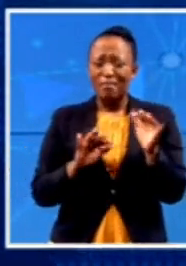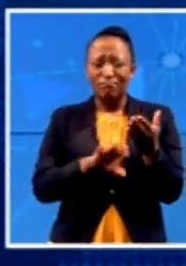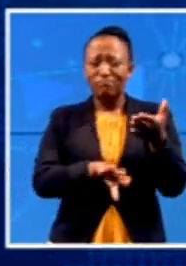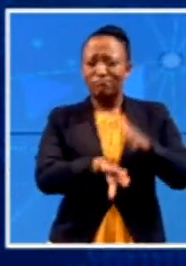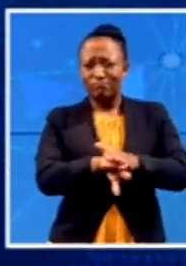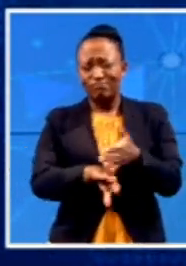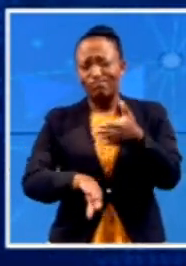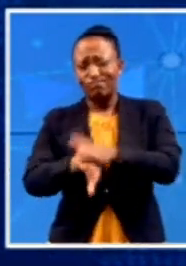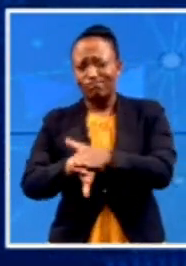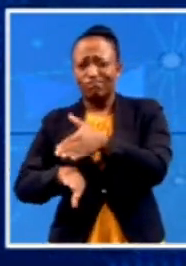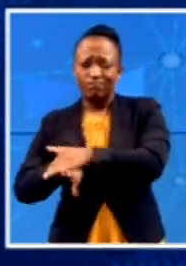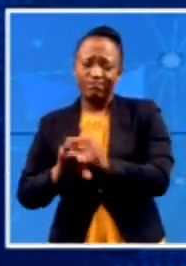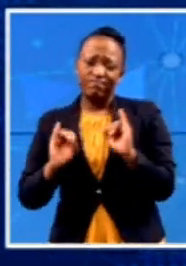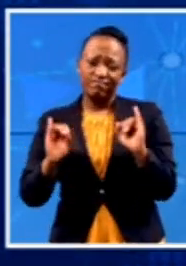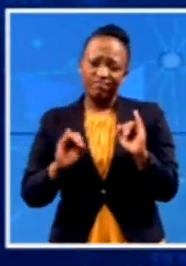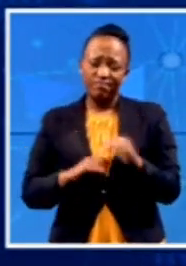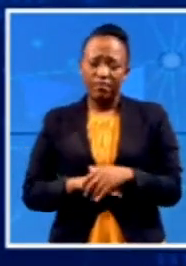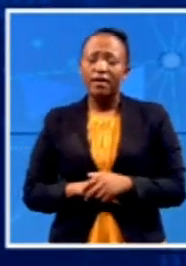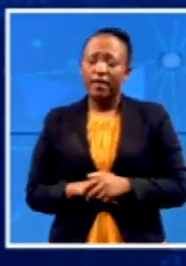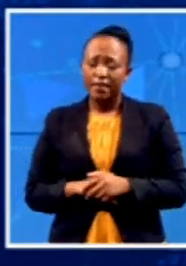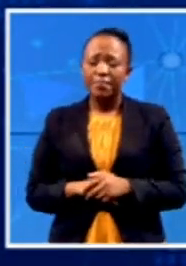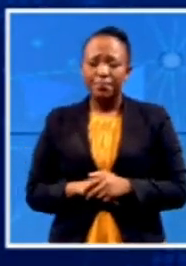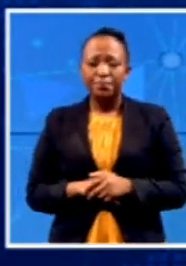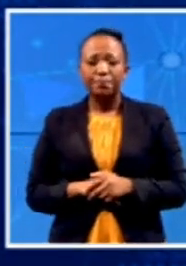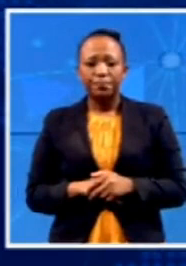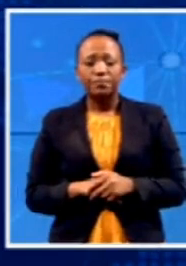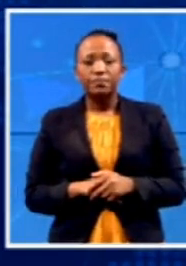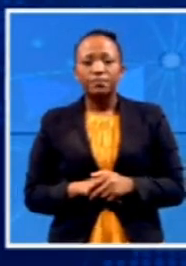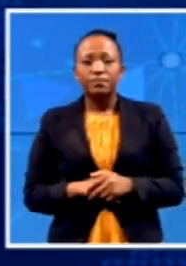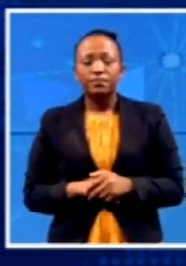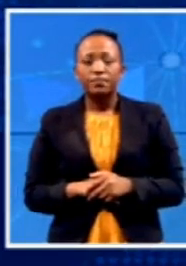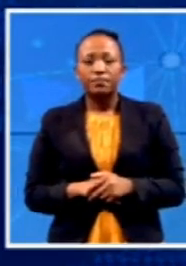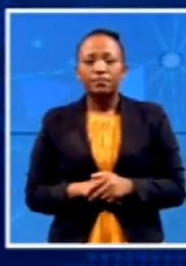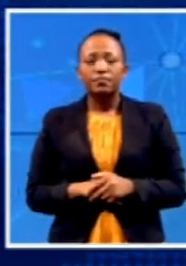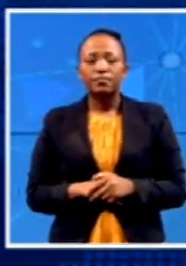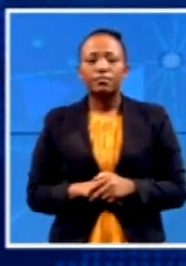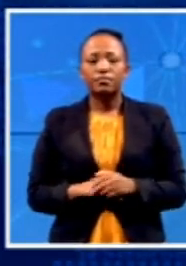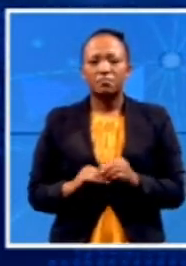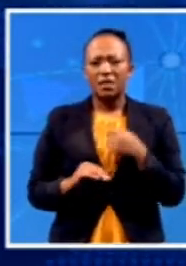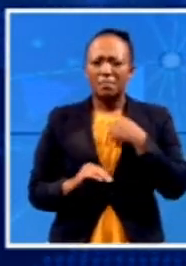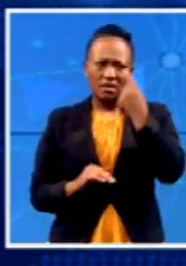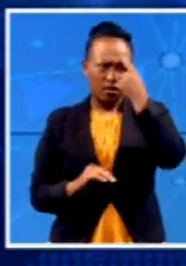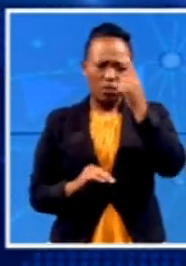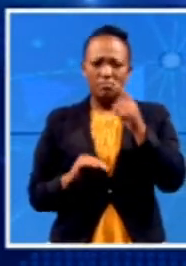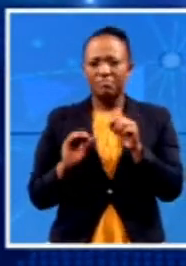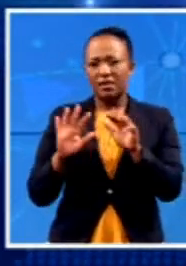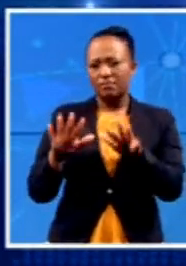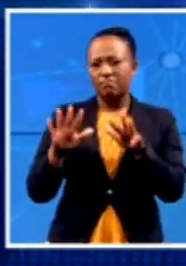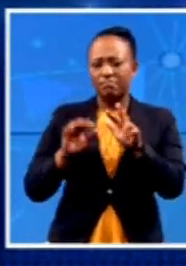Yeah. Now, I think in 1980, it was after the Soweto